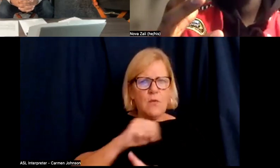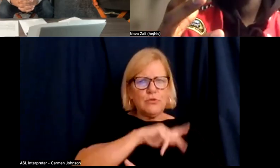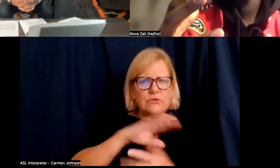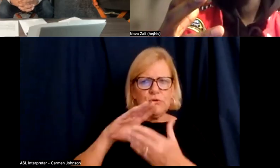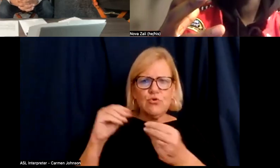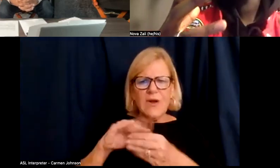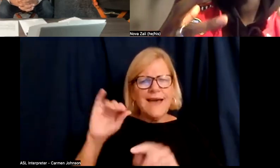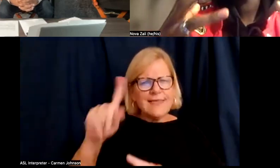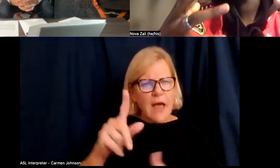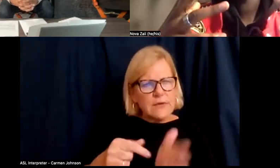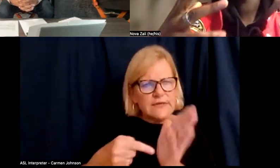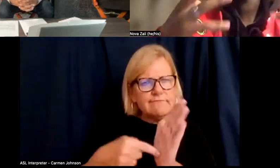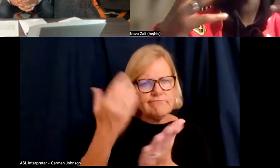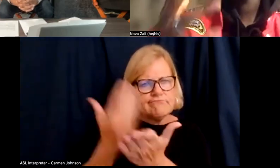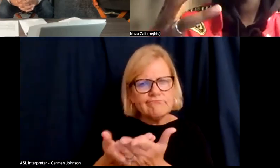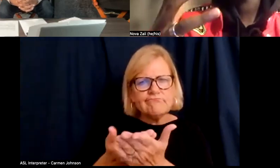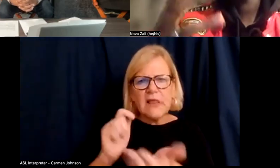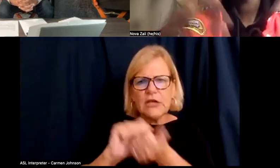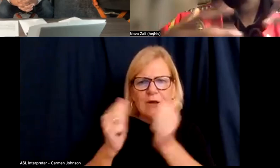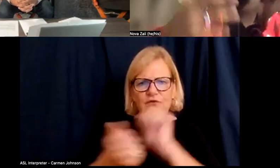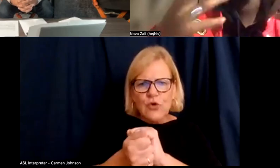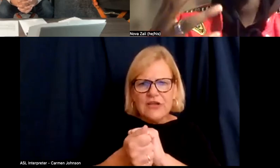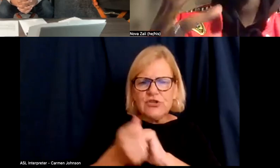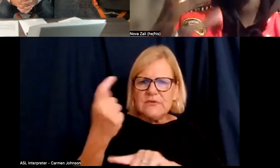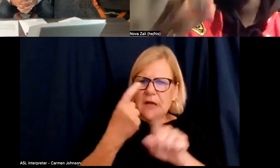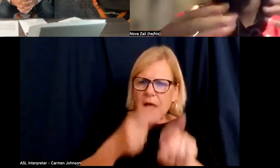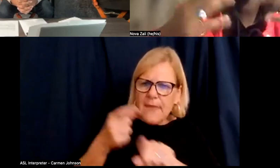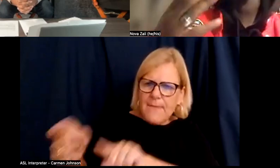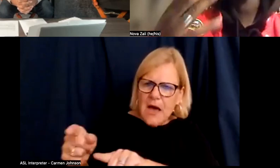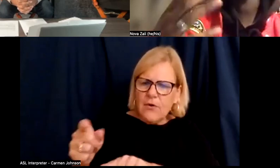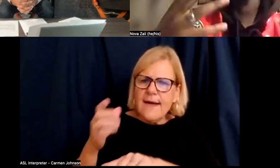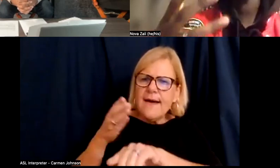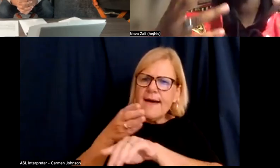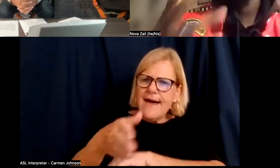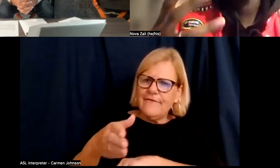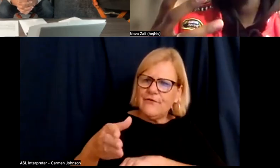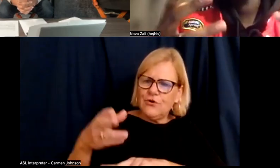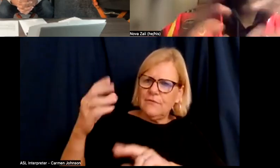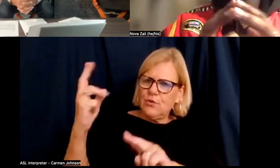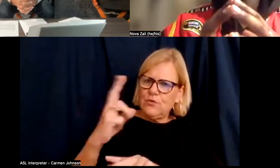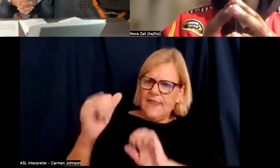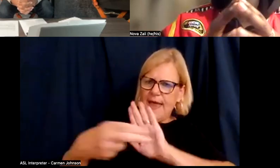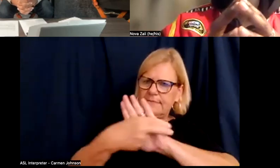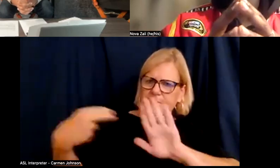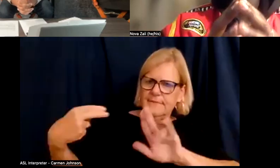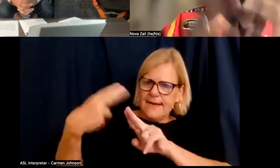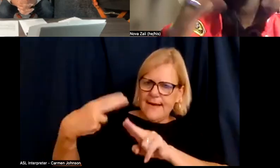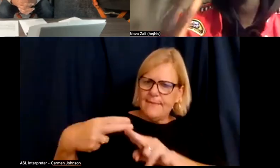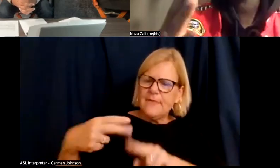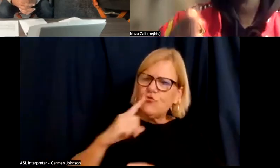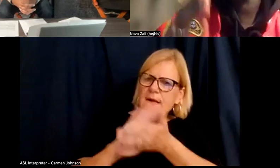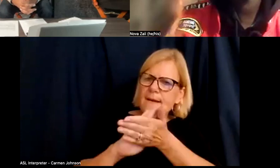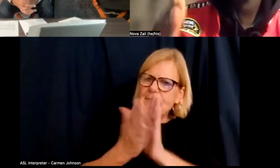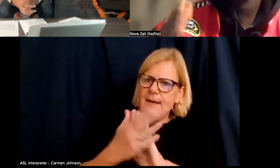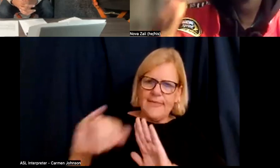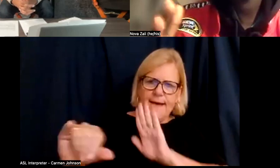evidence of the transformation that was coming about after claiming this name, and really becoming